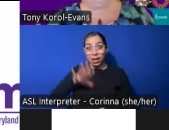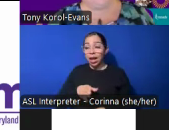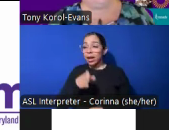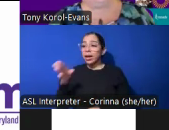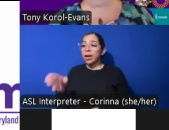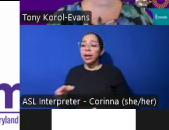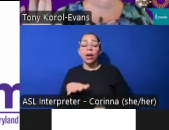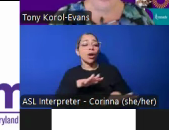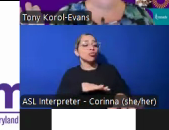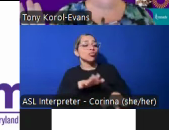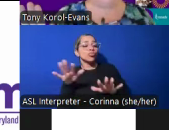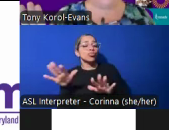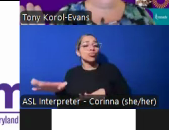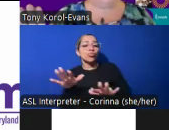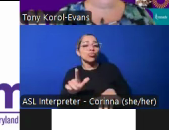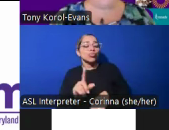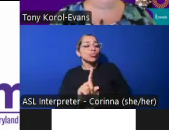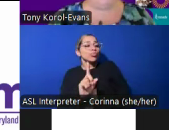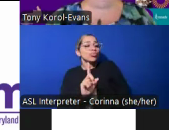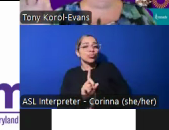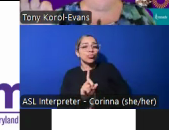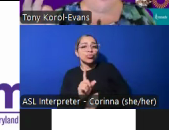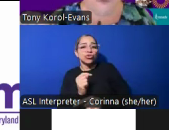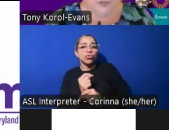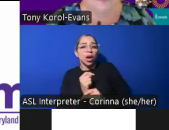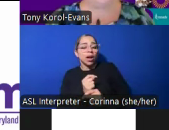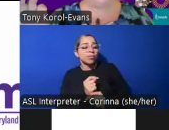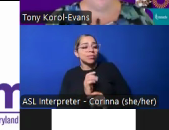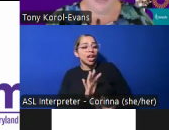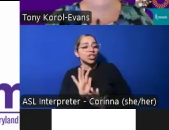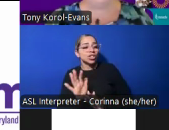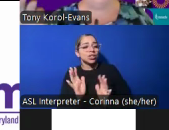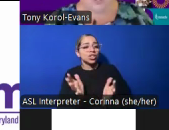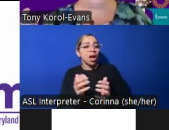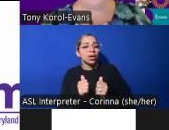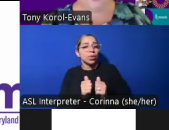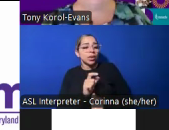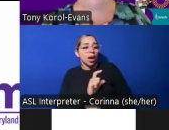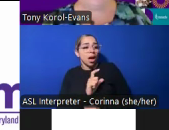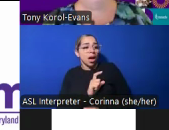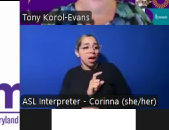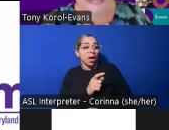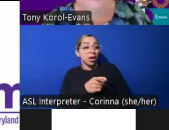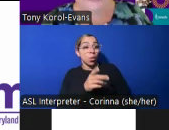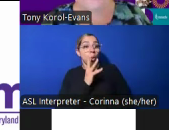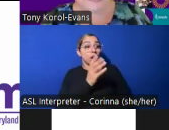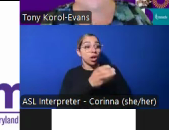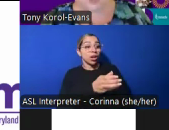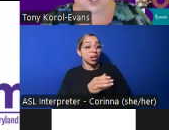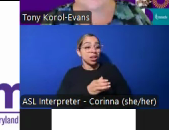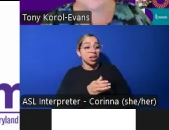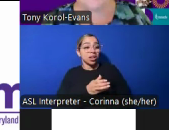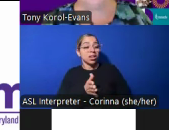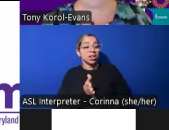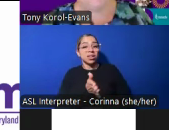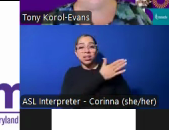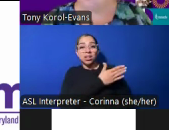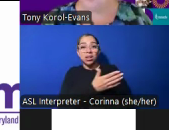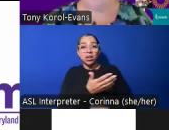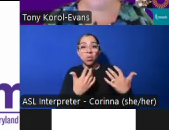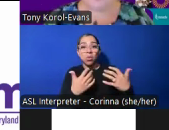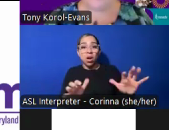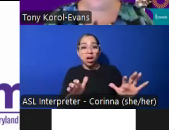against the back of the truck, casually talking to the cops, who refuses the bottle of water they offer him in the desert,